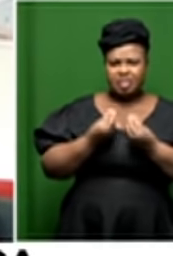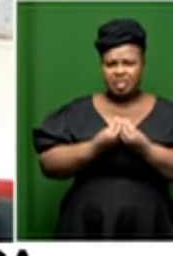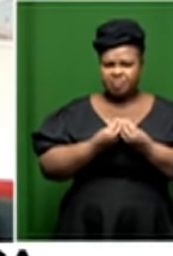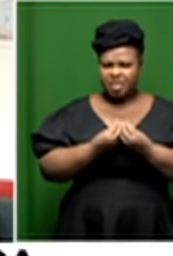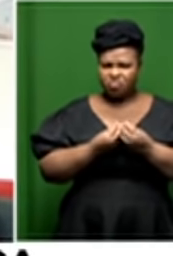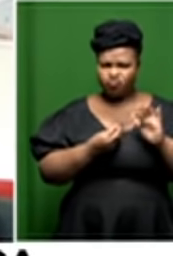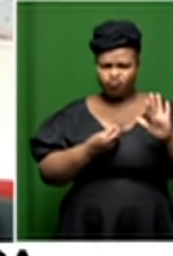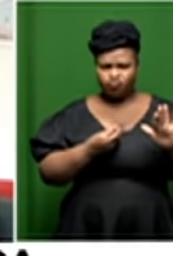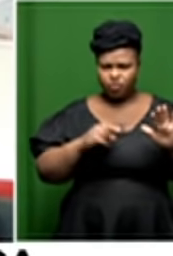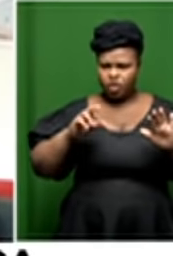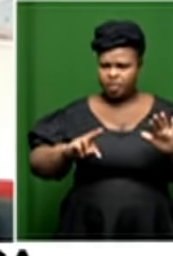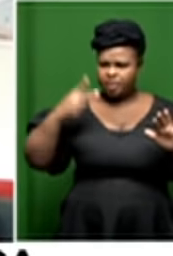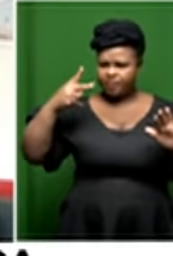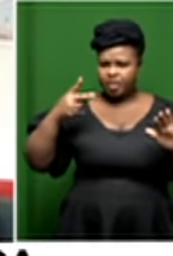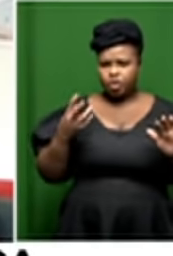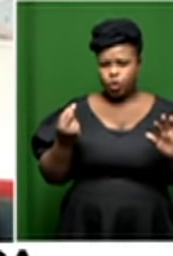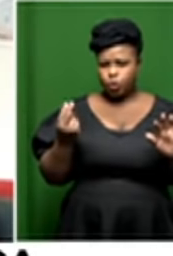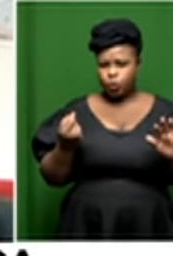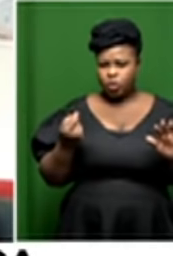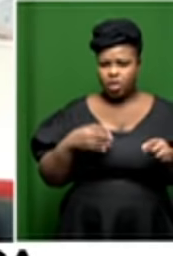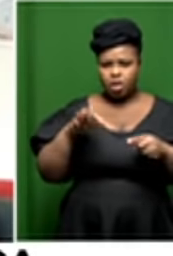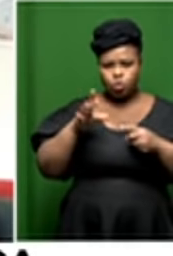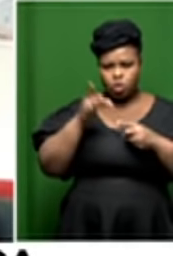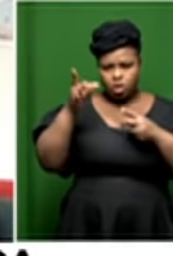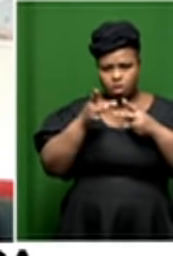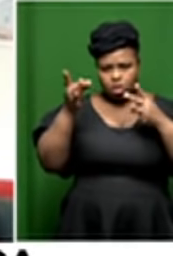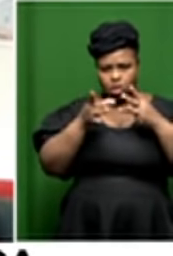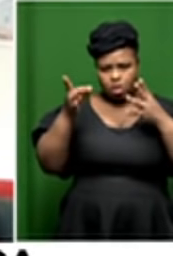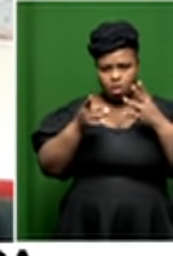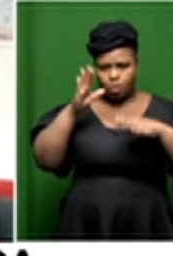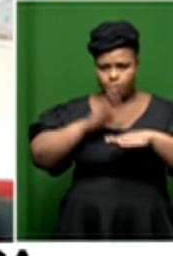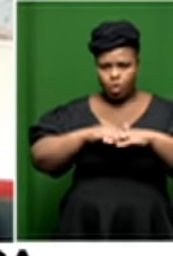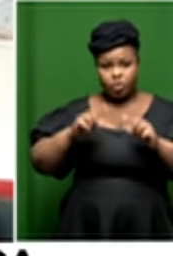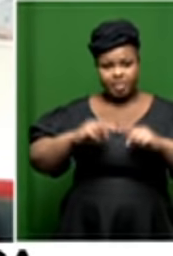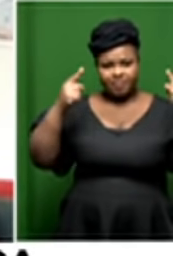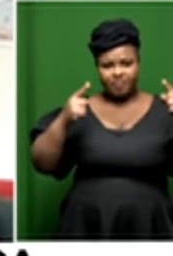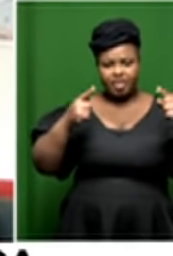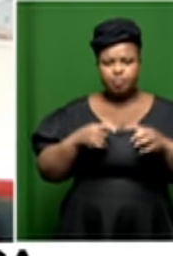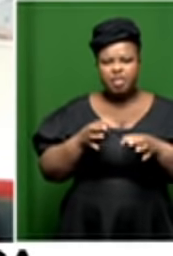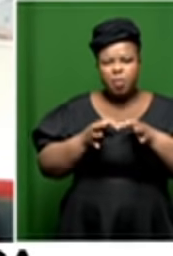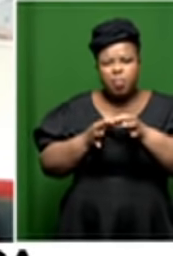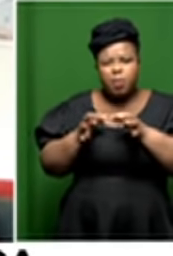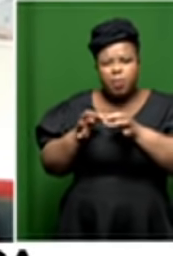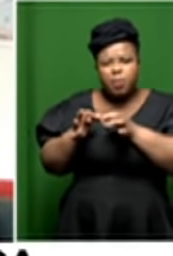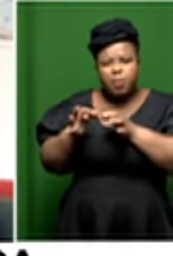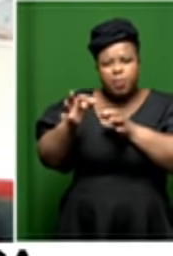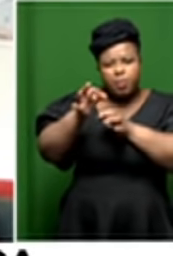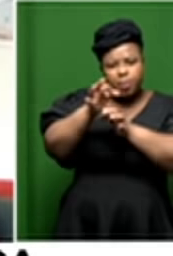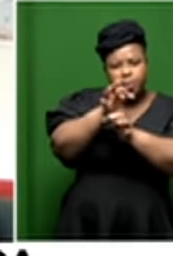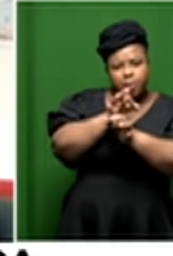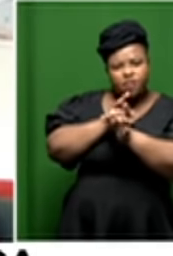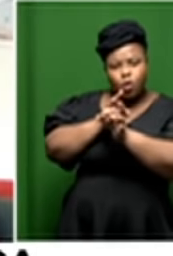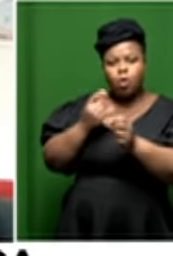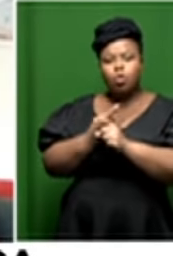to look different, and when you start to pick up more and more of those things that look different, a little cluster, essentially, in a family tree that